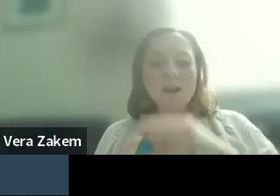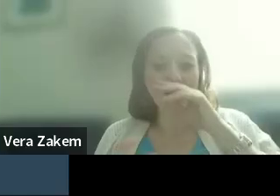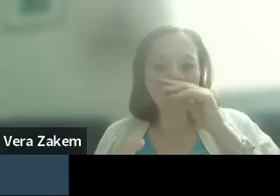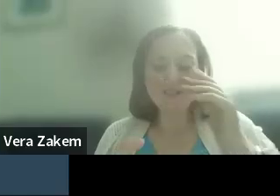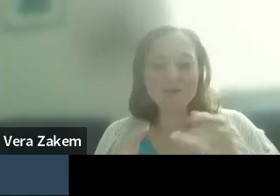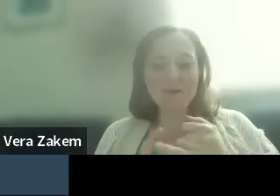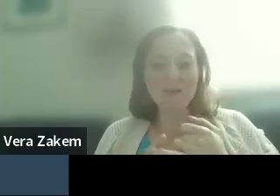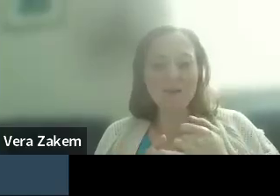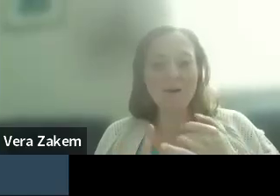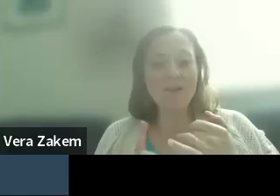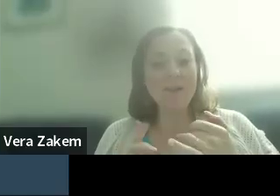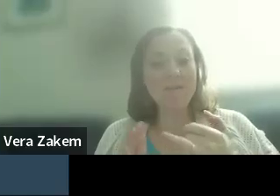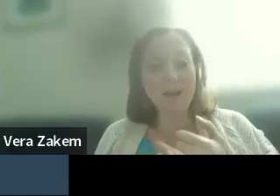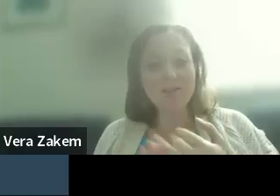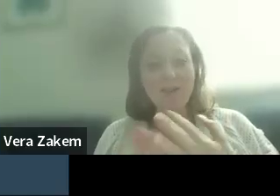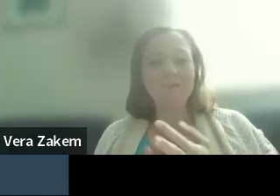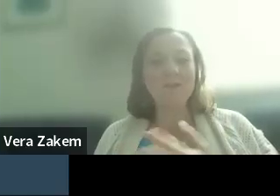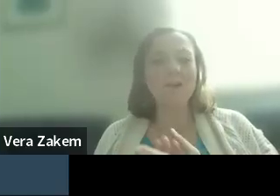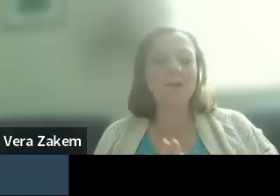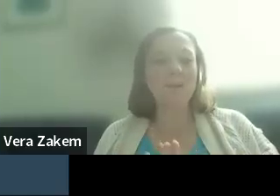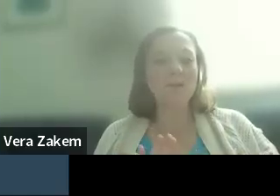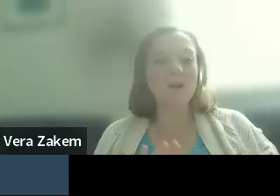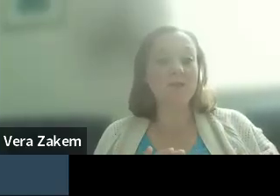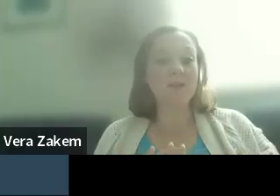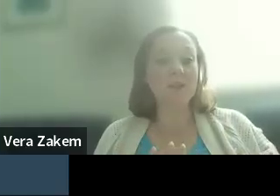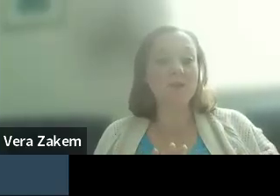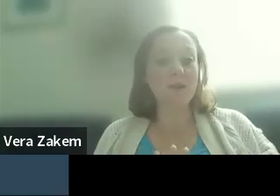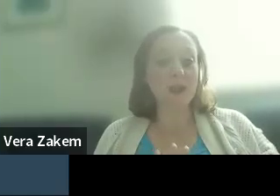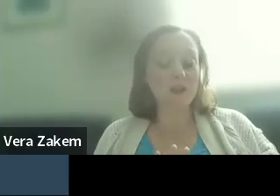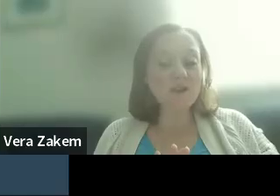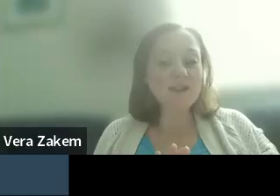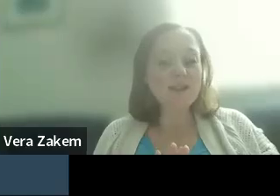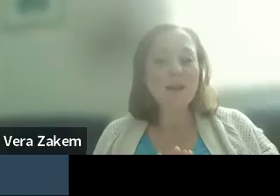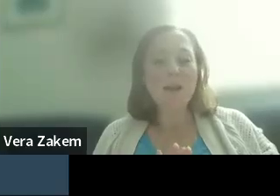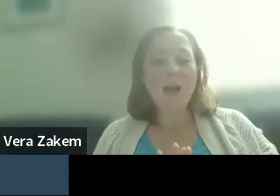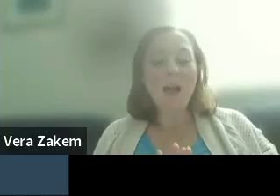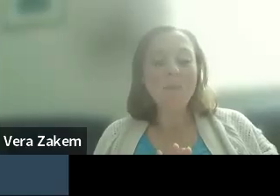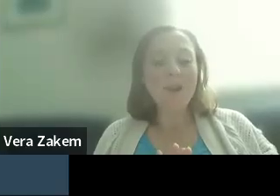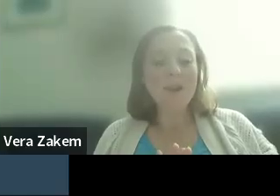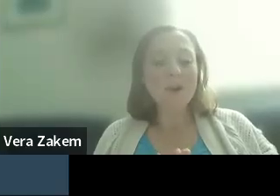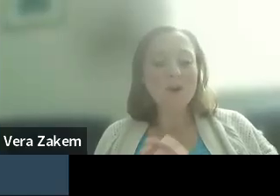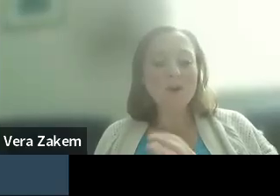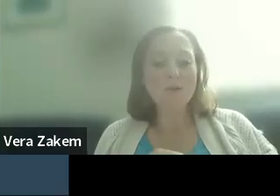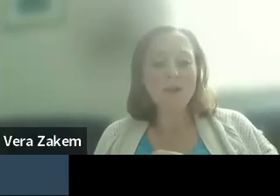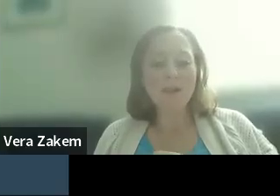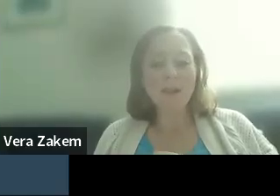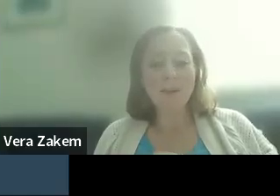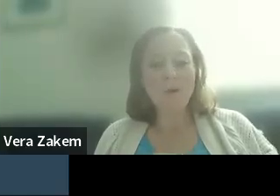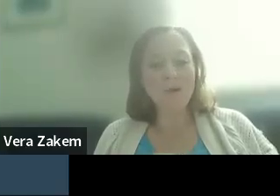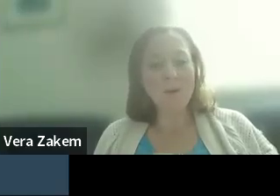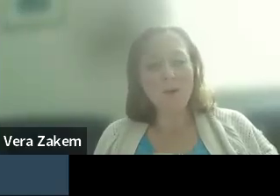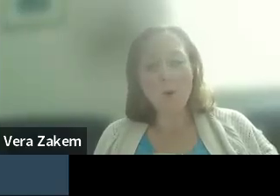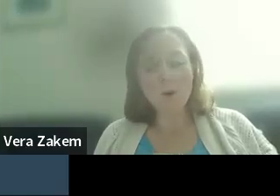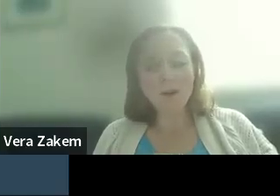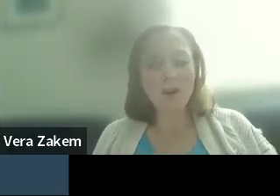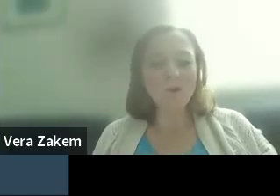see here. And this is really thinking about the effective and responsive adoption governance of new technologies. It is also really thinking